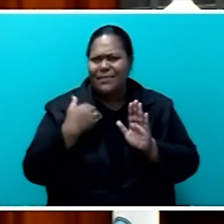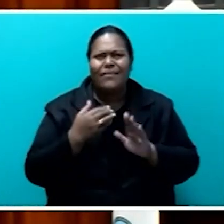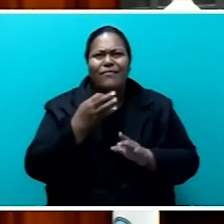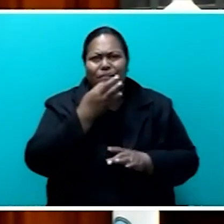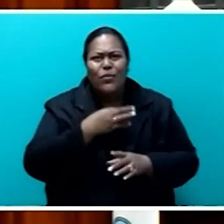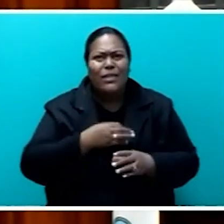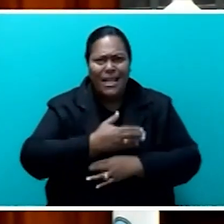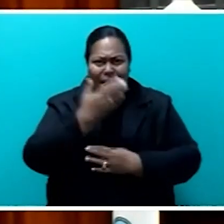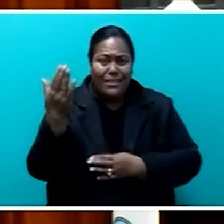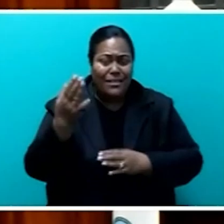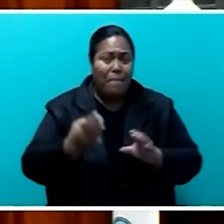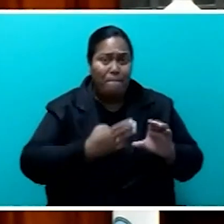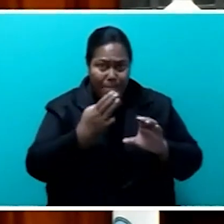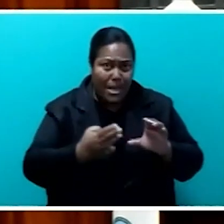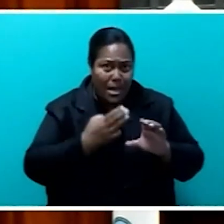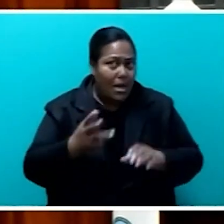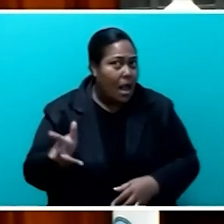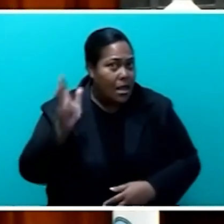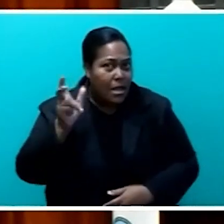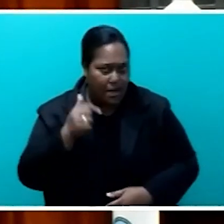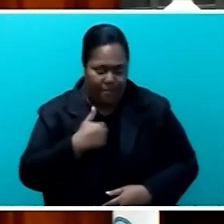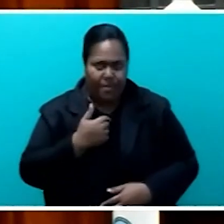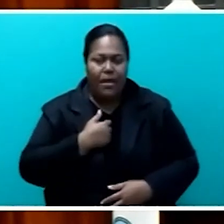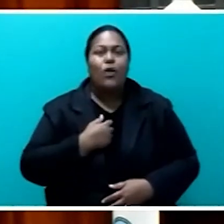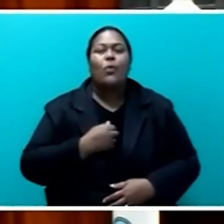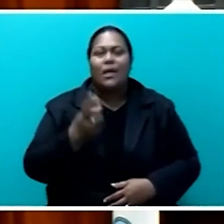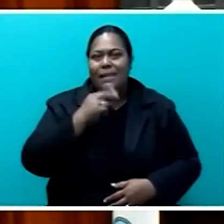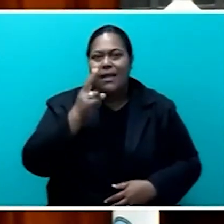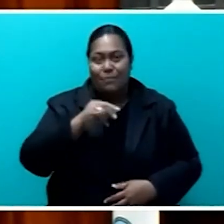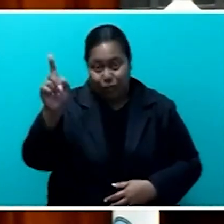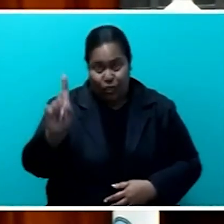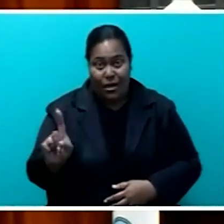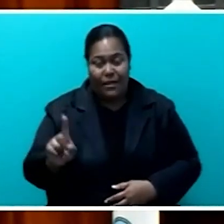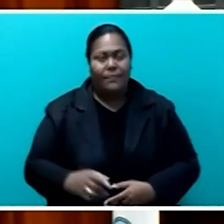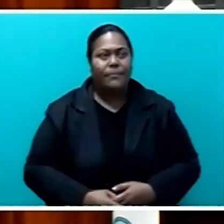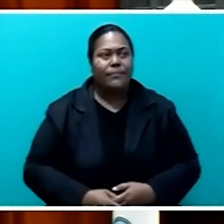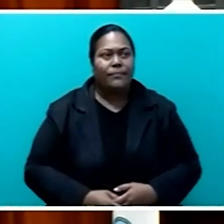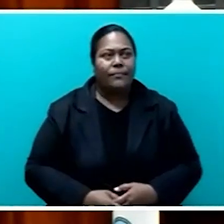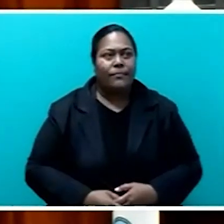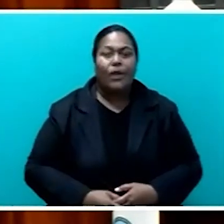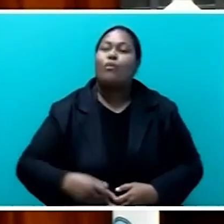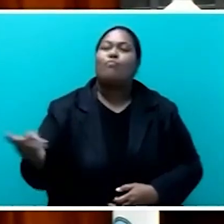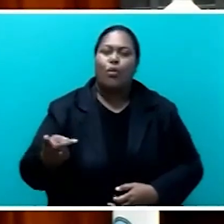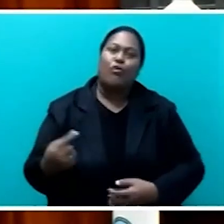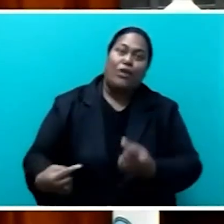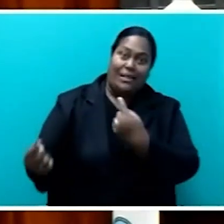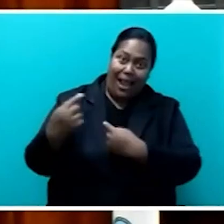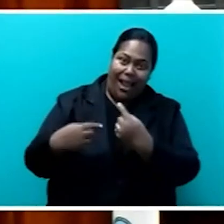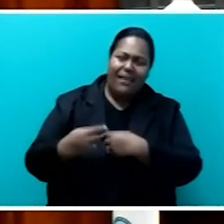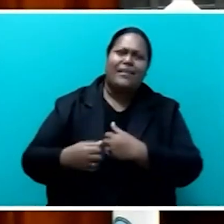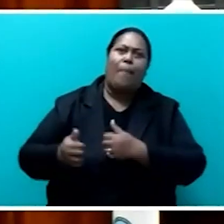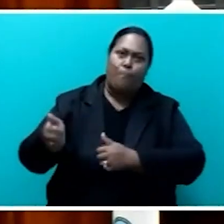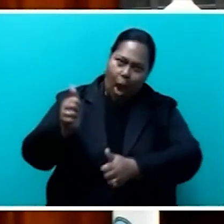when the media got wind of the fact that I will be making this statement today, both criticisms and praise